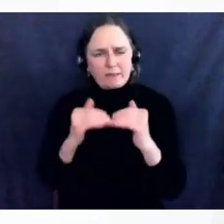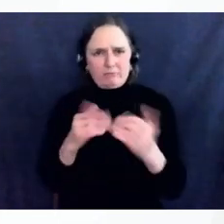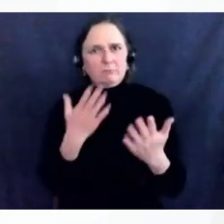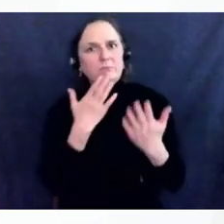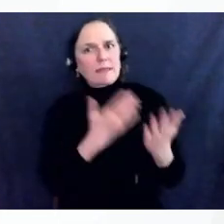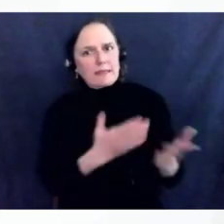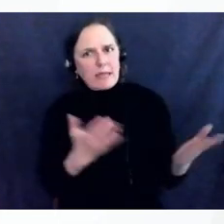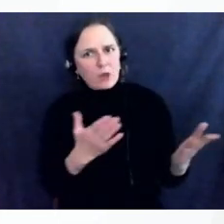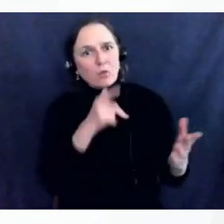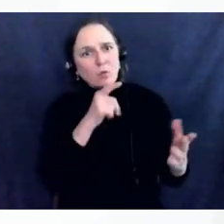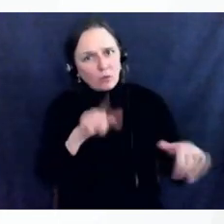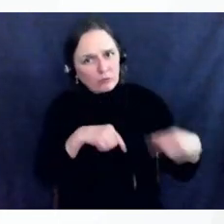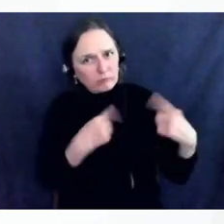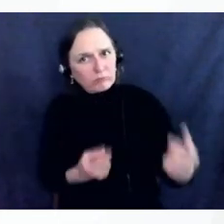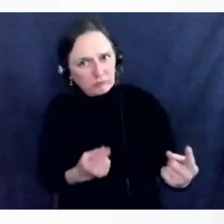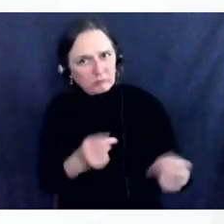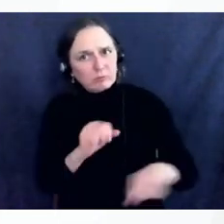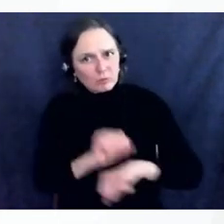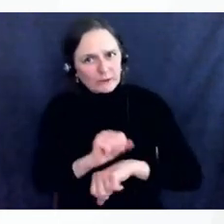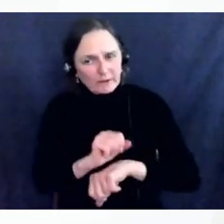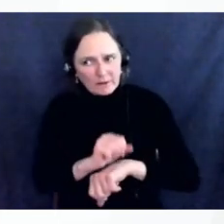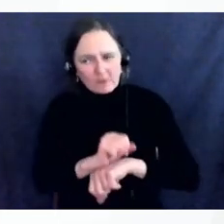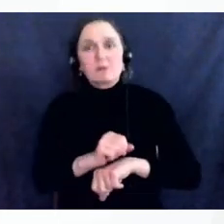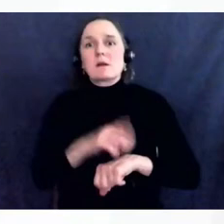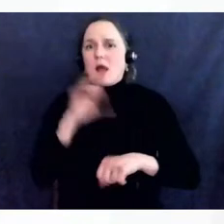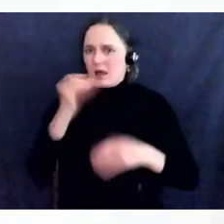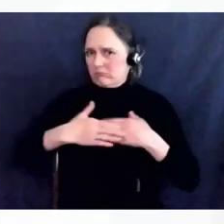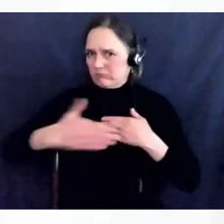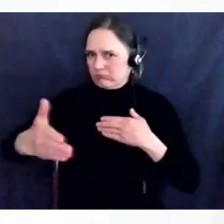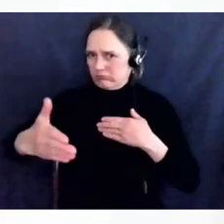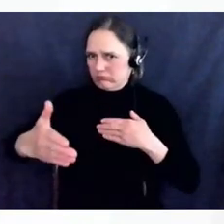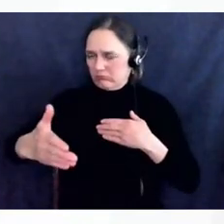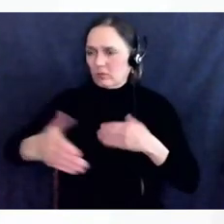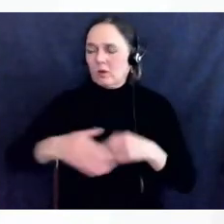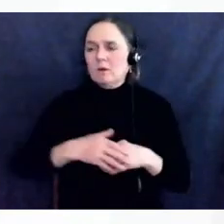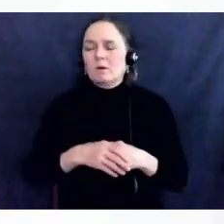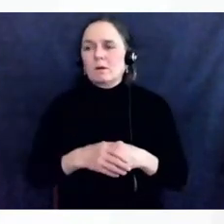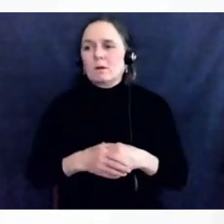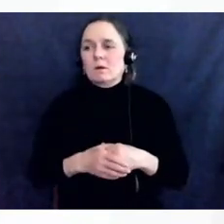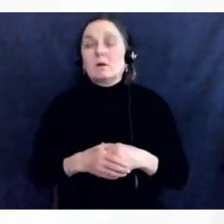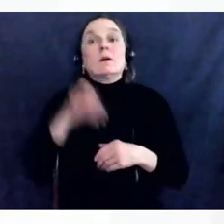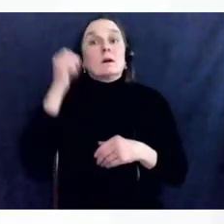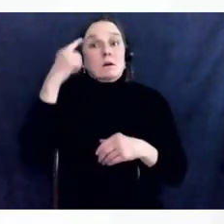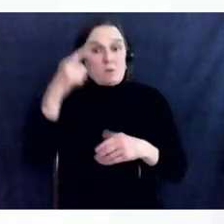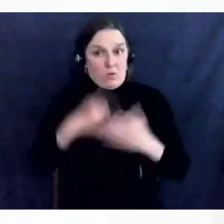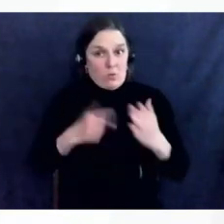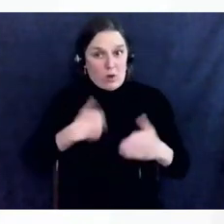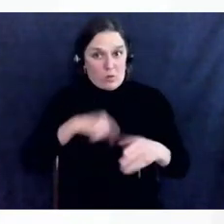far. Over the next 2 years, I've designated